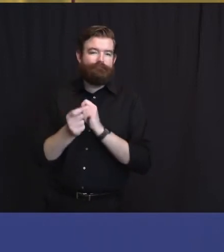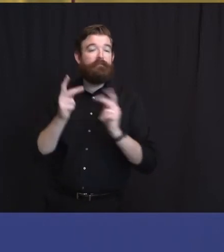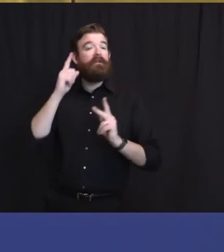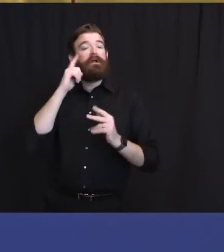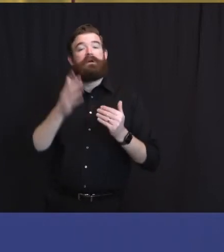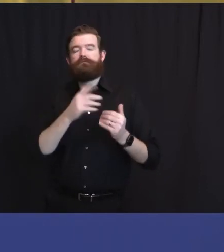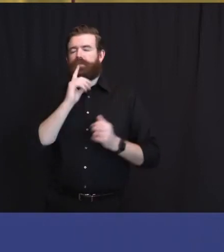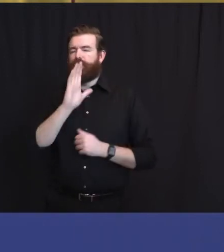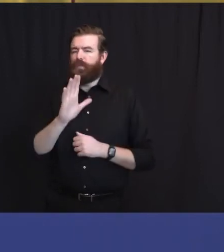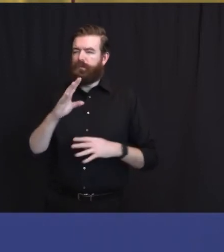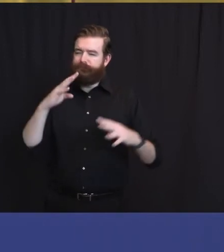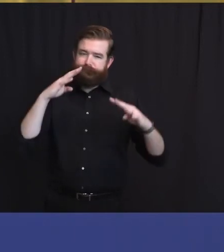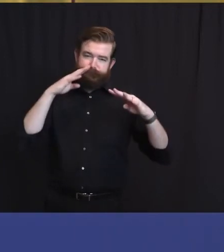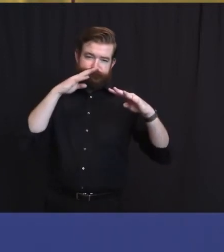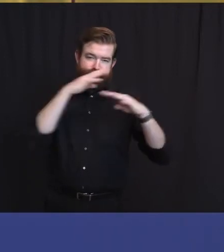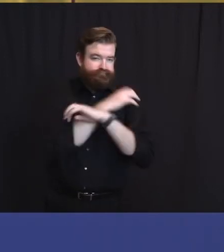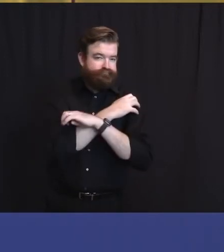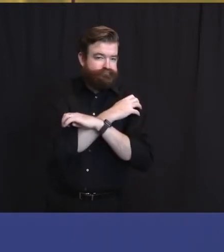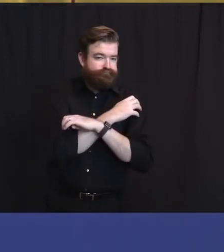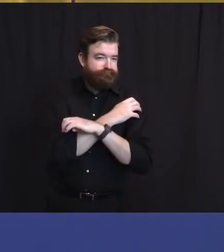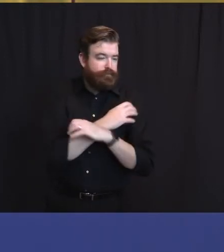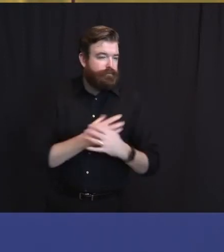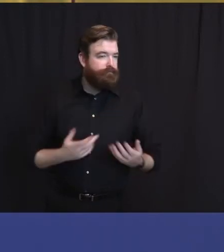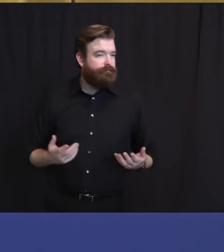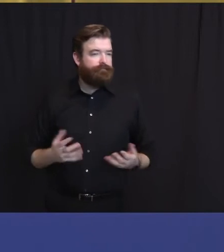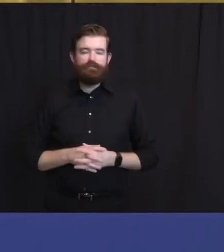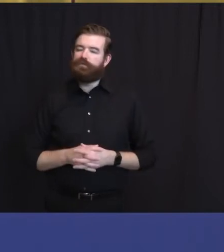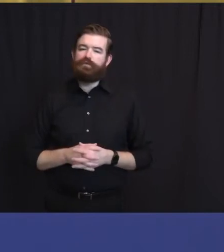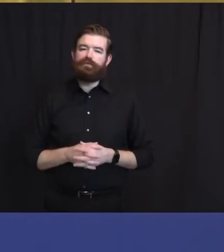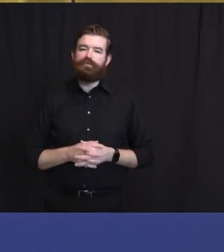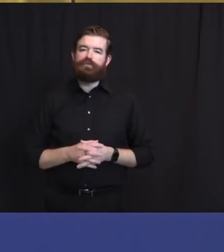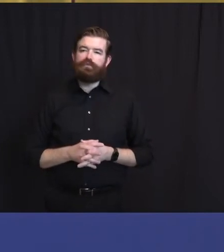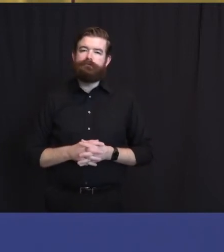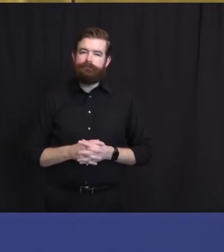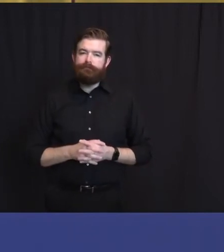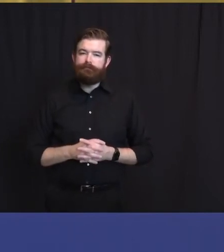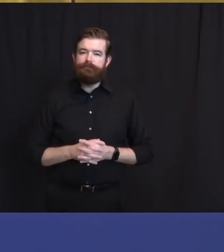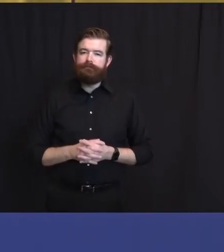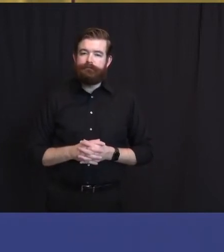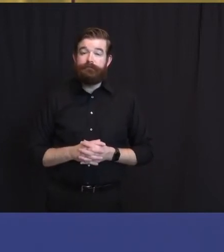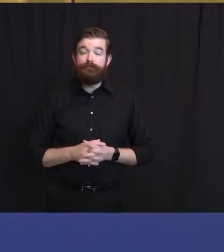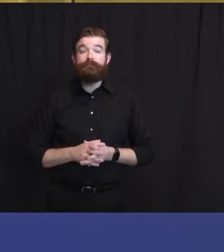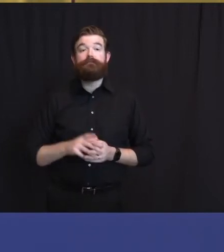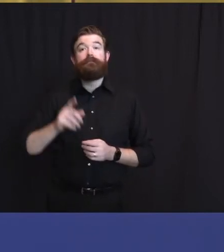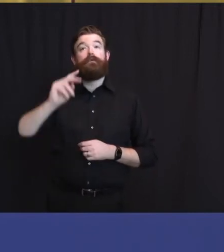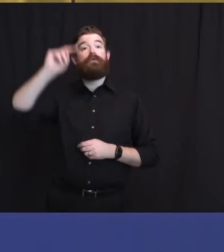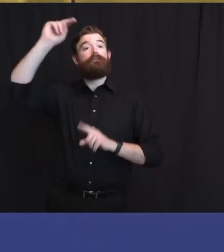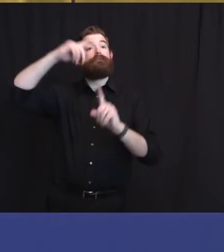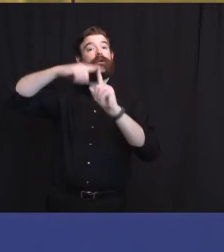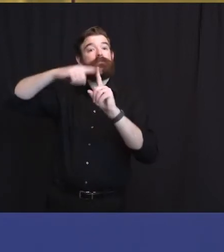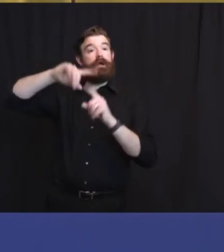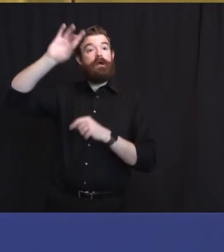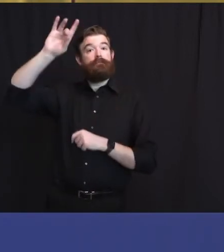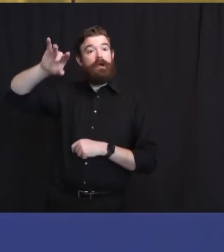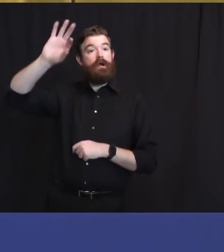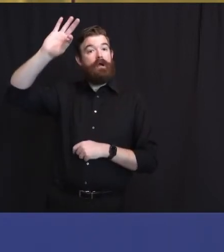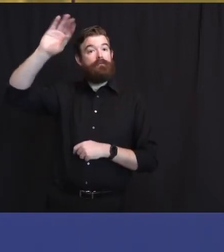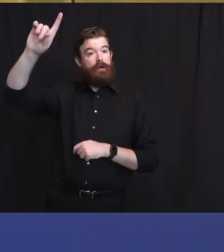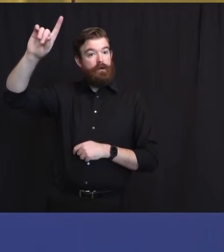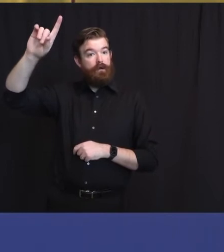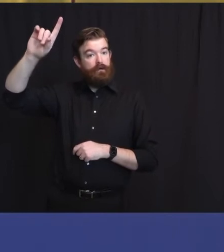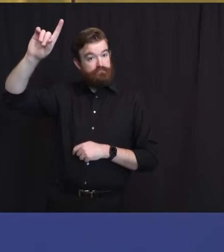this process is going to be. Second thing is the northern positivity rate of 8.91%, clearly higher